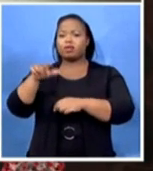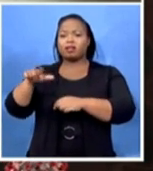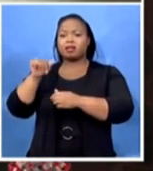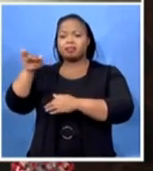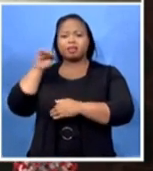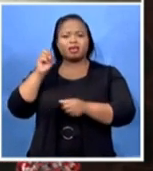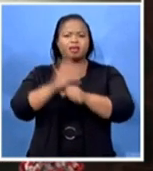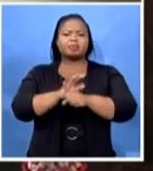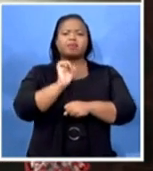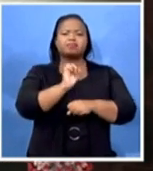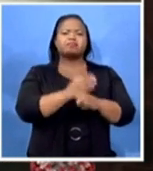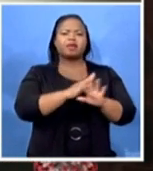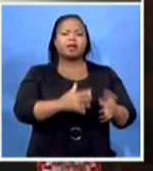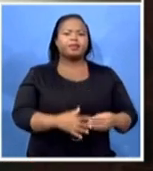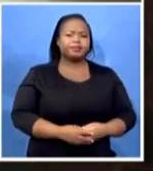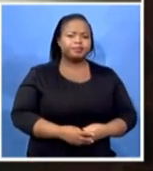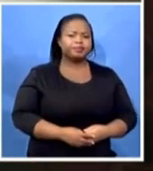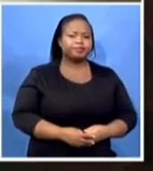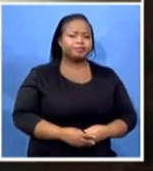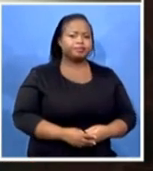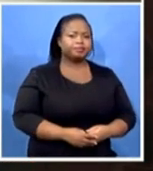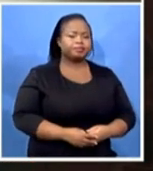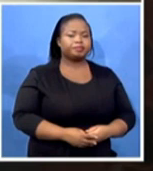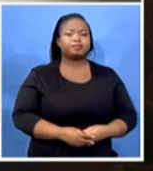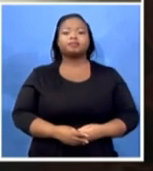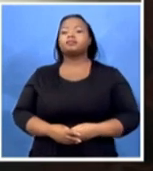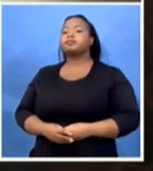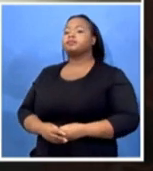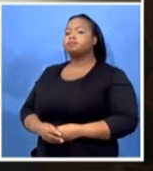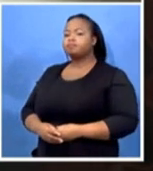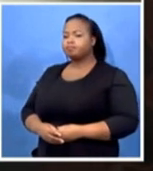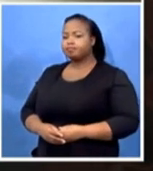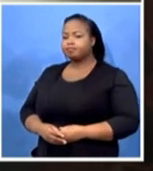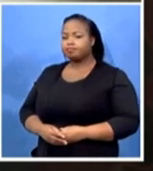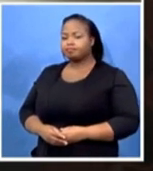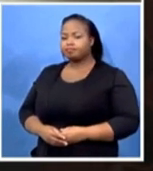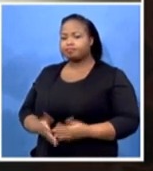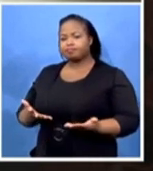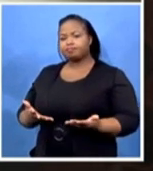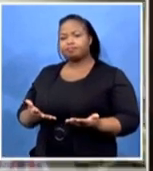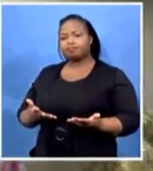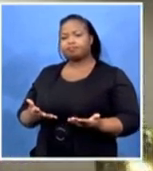Well, COVID-19 is affecting negatively to the smallholder farmer,